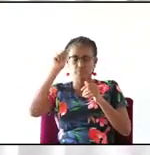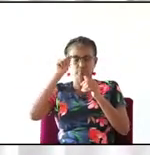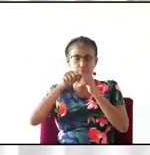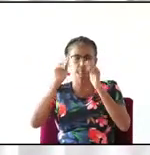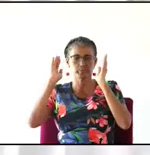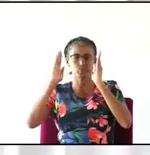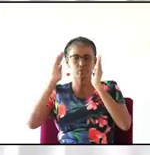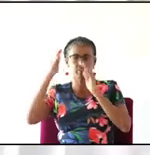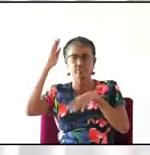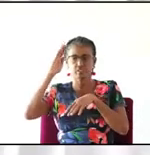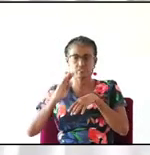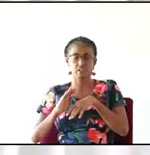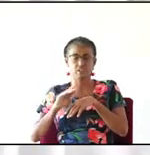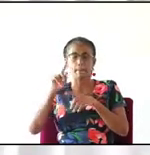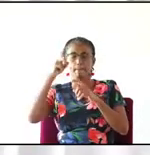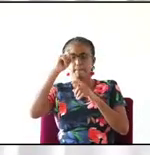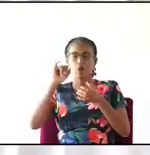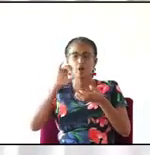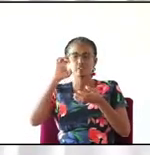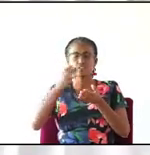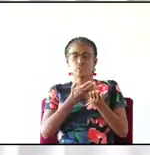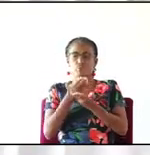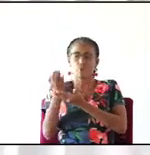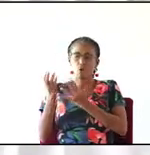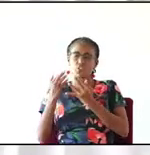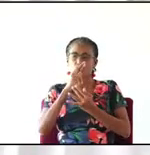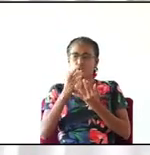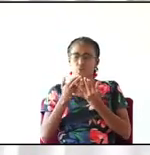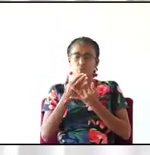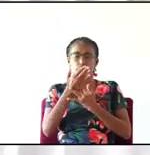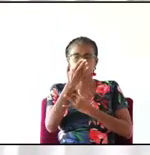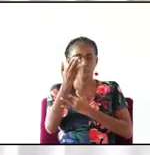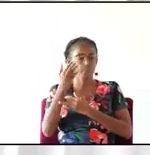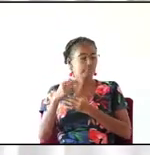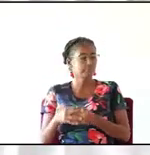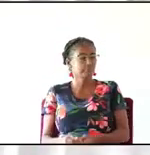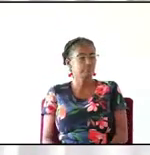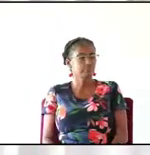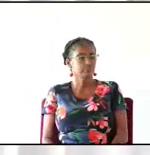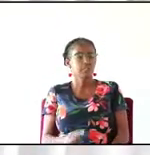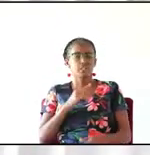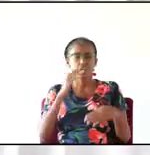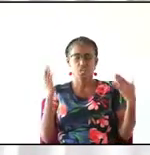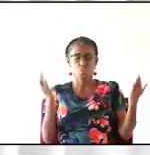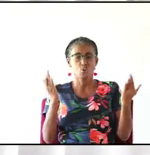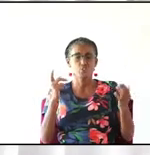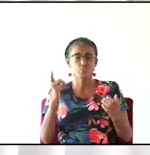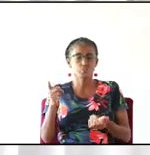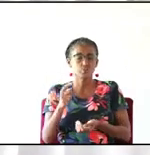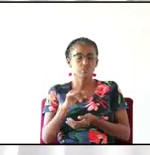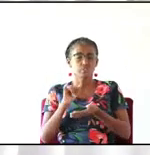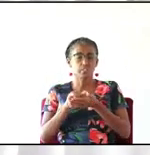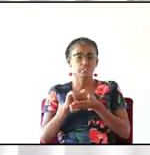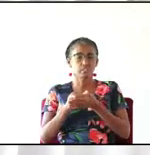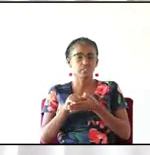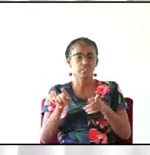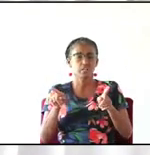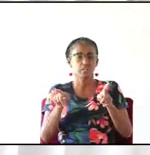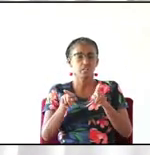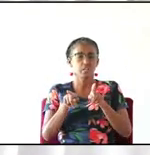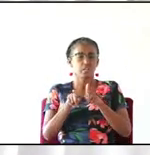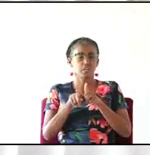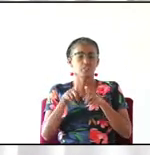light quickly, God is still there. There's a street light ahead. And I want to encourage you this morning that as you go through